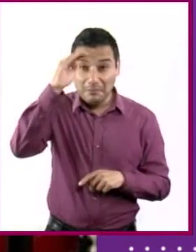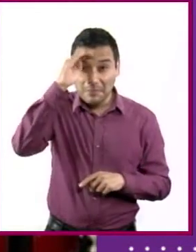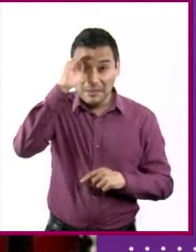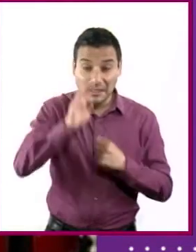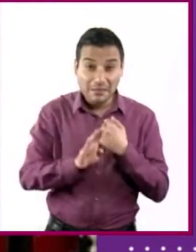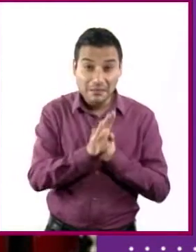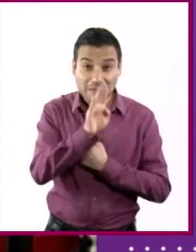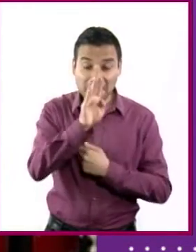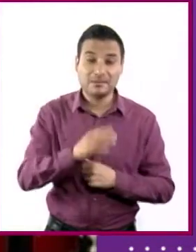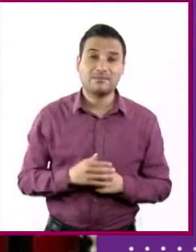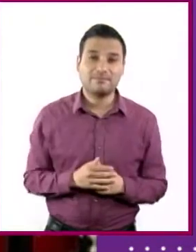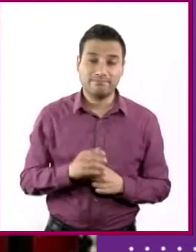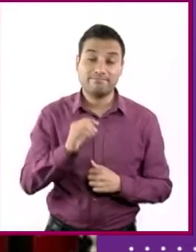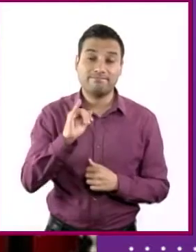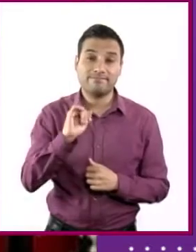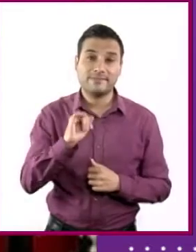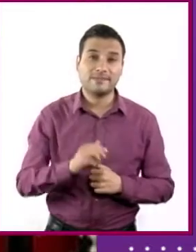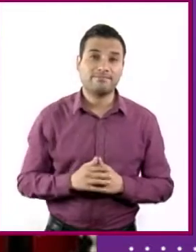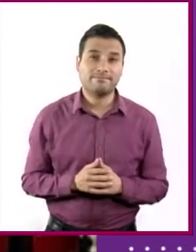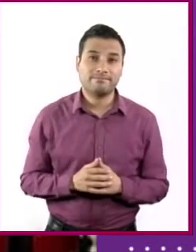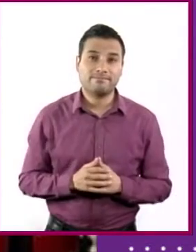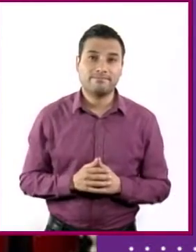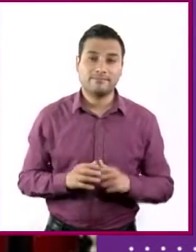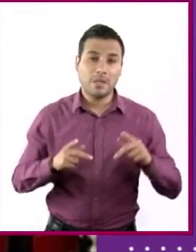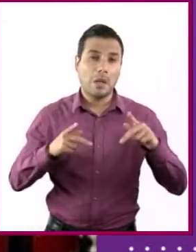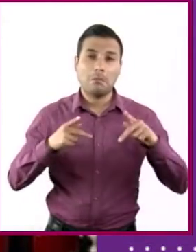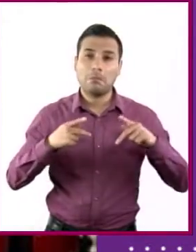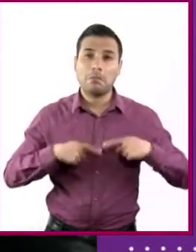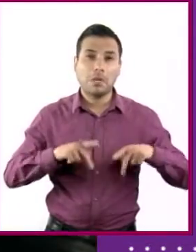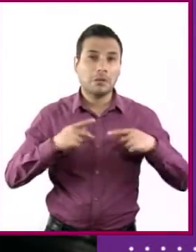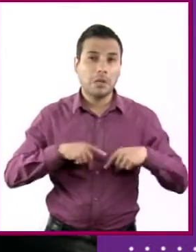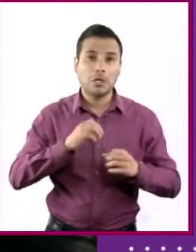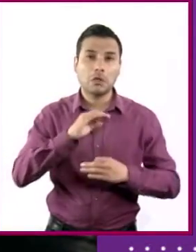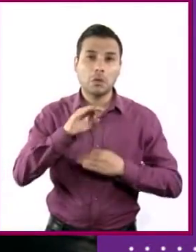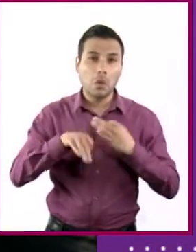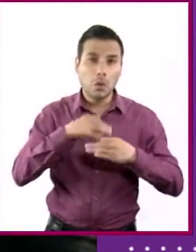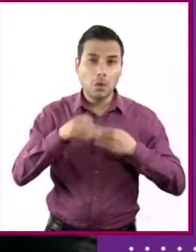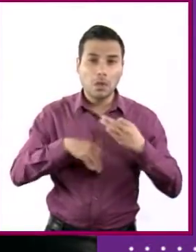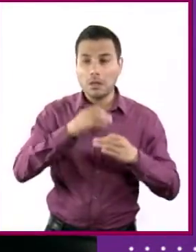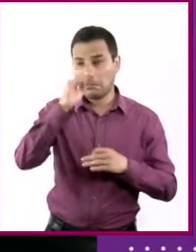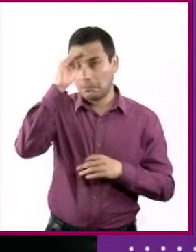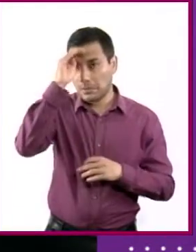exercises? Yes, and everyone in my family did it.